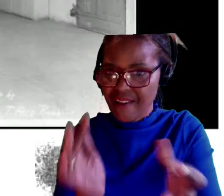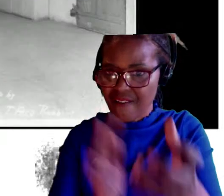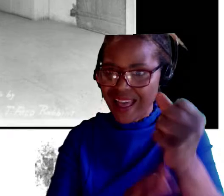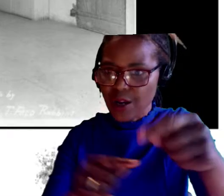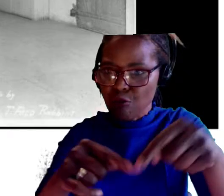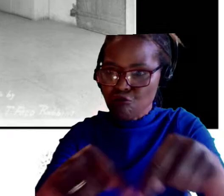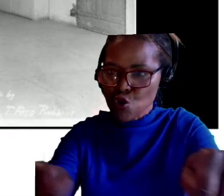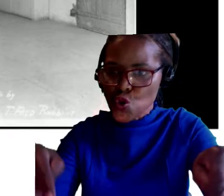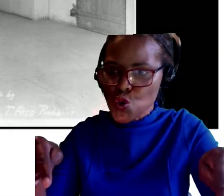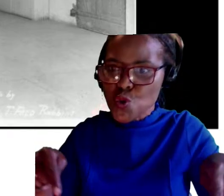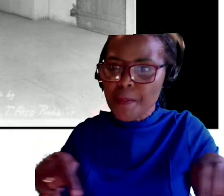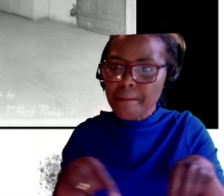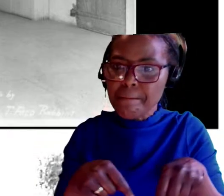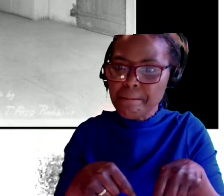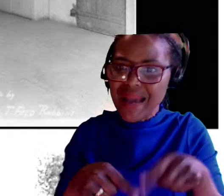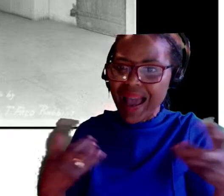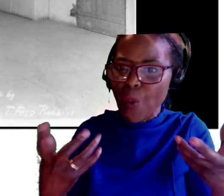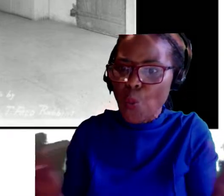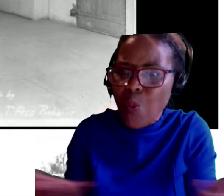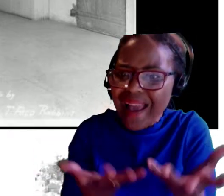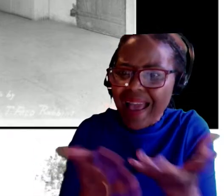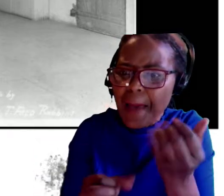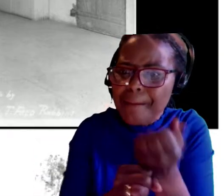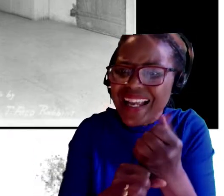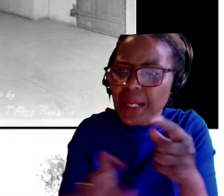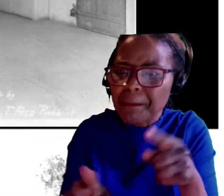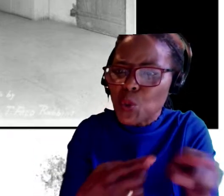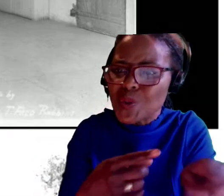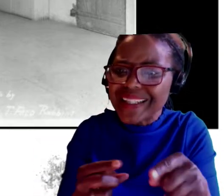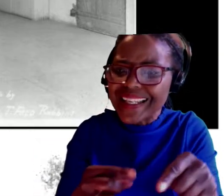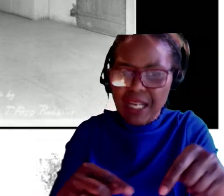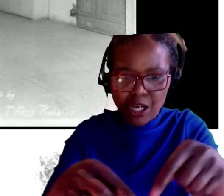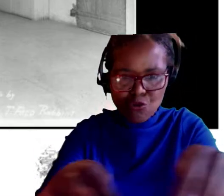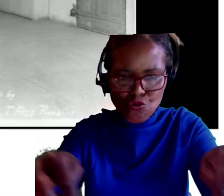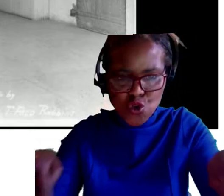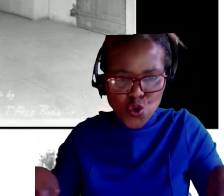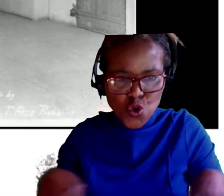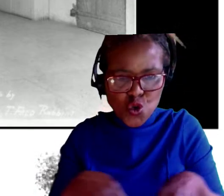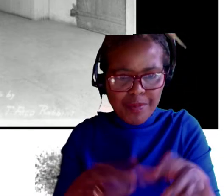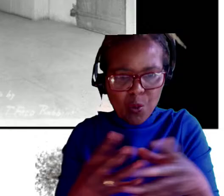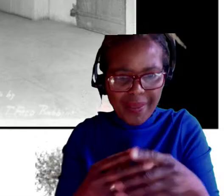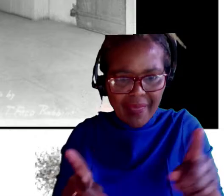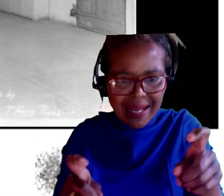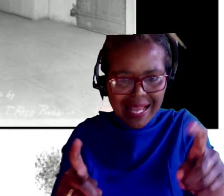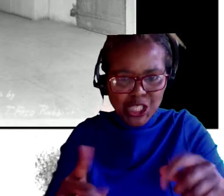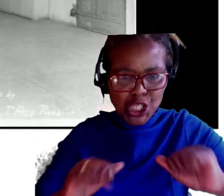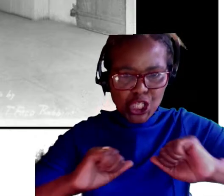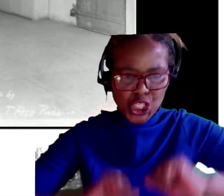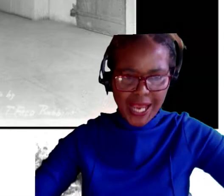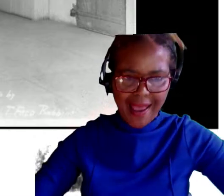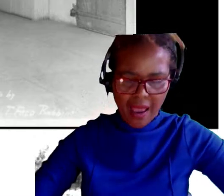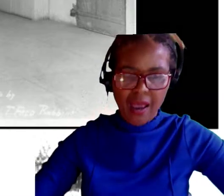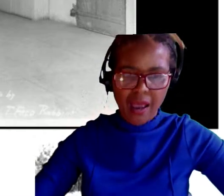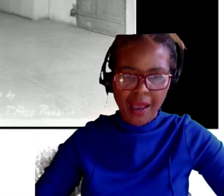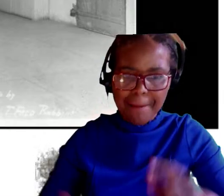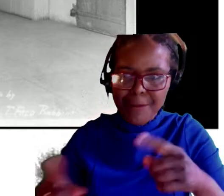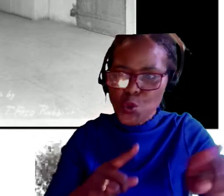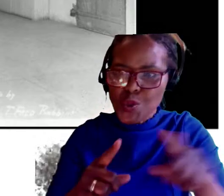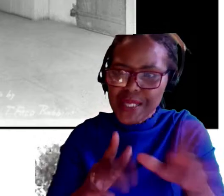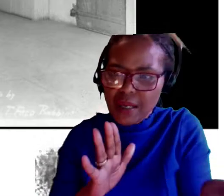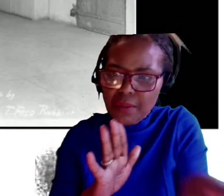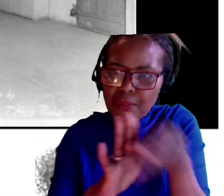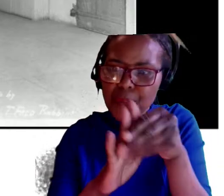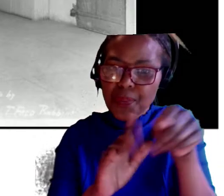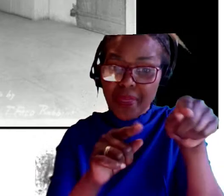that houses the electric chair. The sessions they capture there become legendary, full of